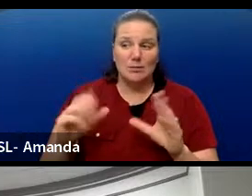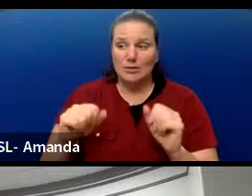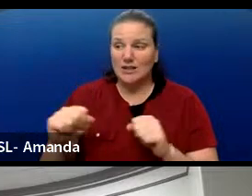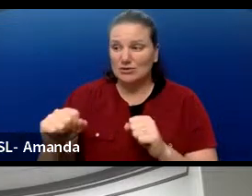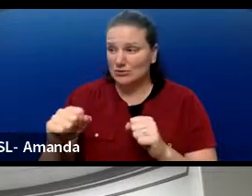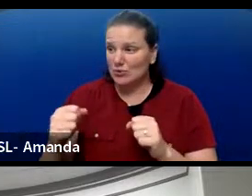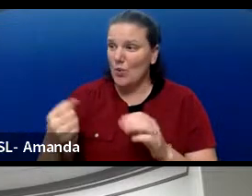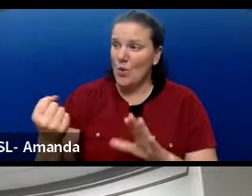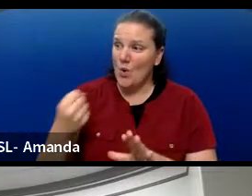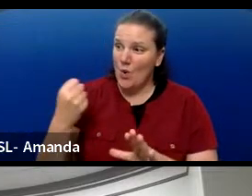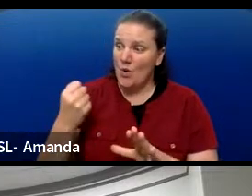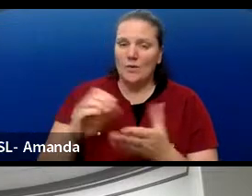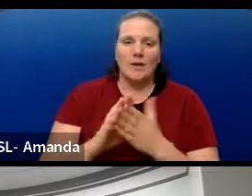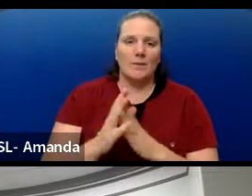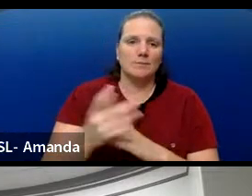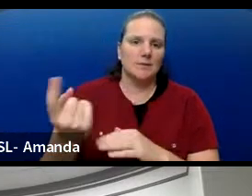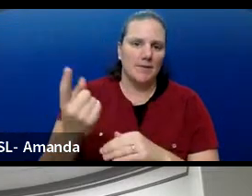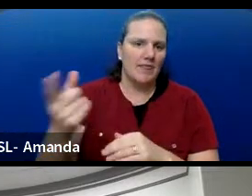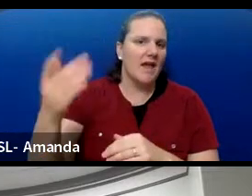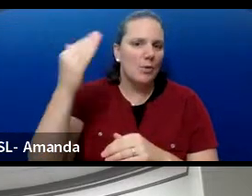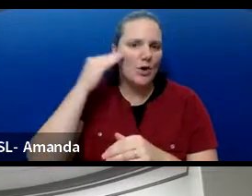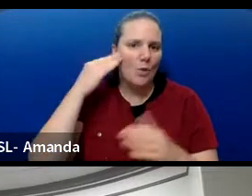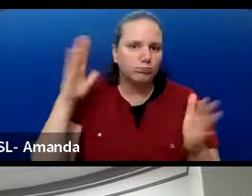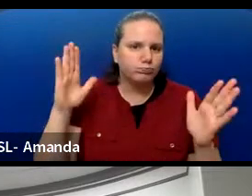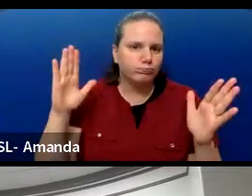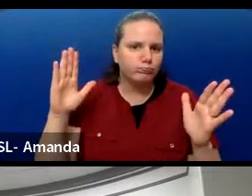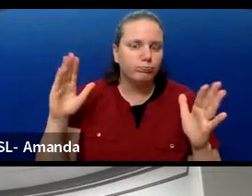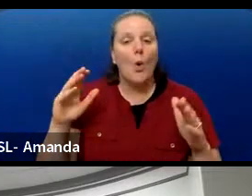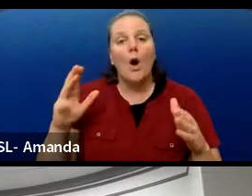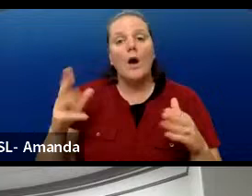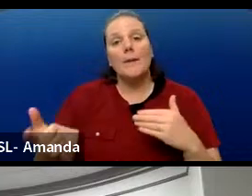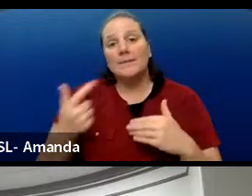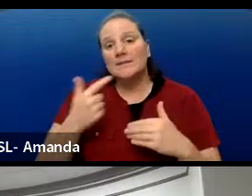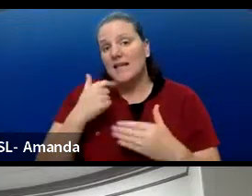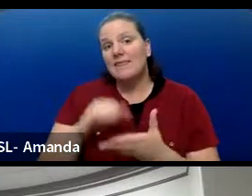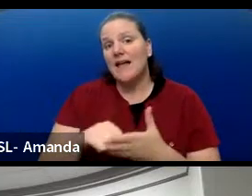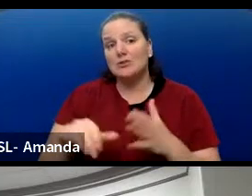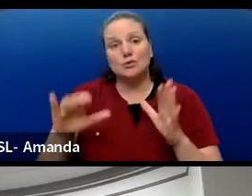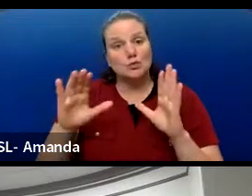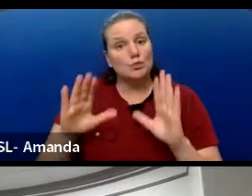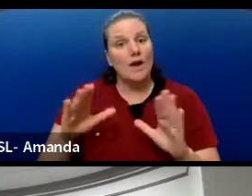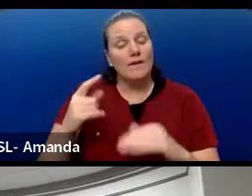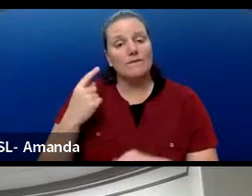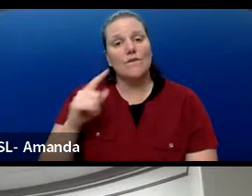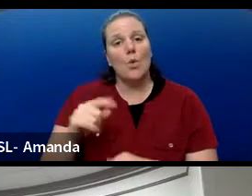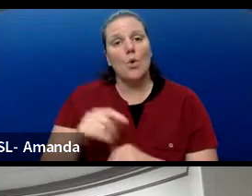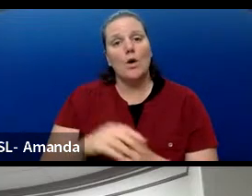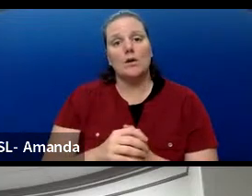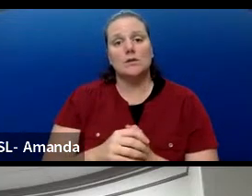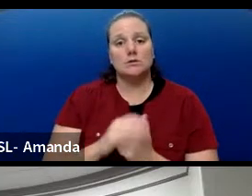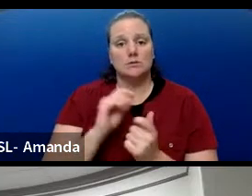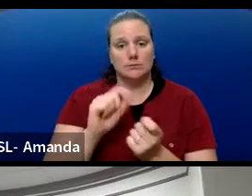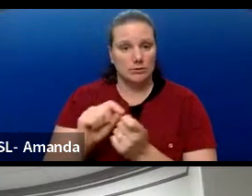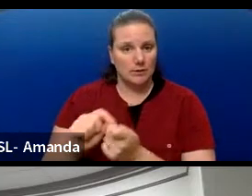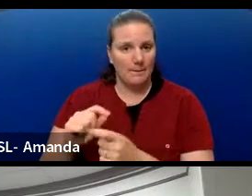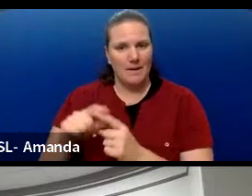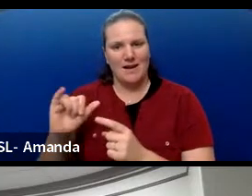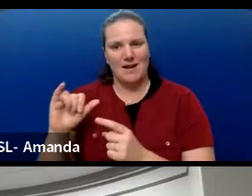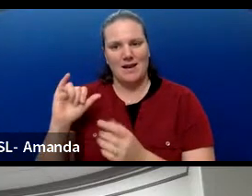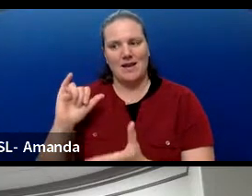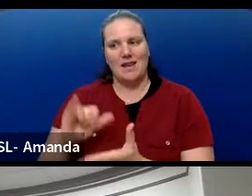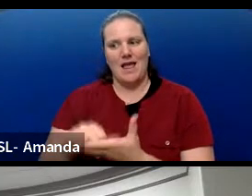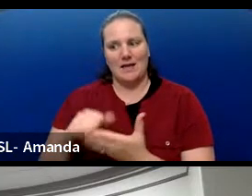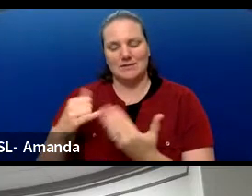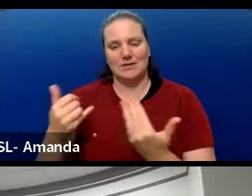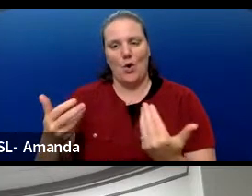turn into something, they'll know that. Or they may say, well, this is great for circumstance, but now that circumstance is over,